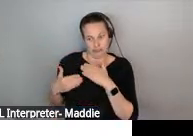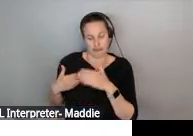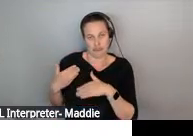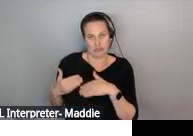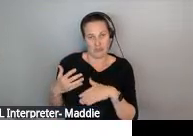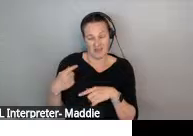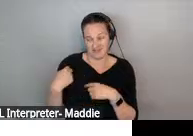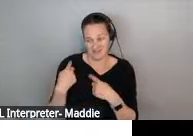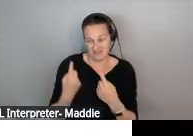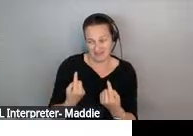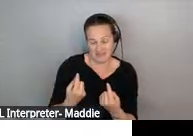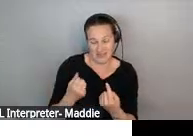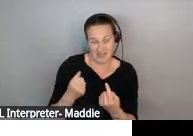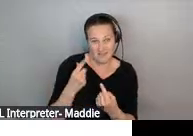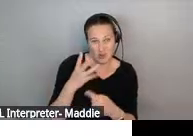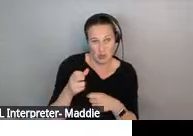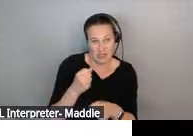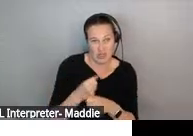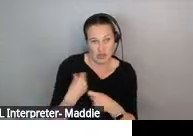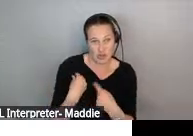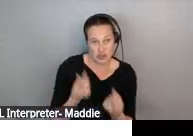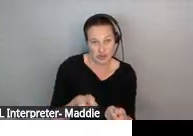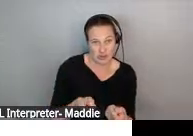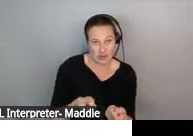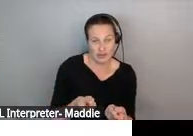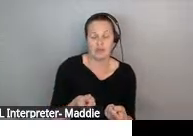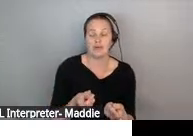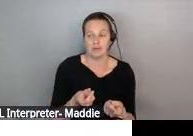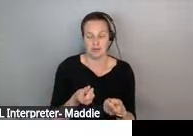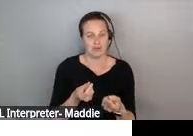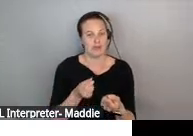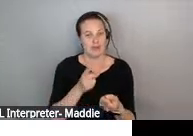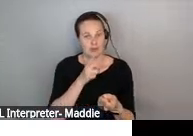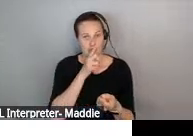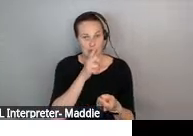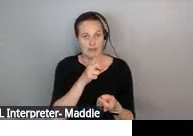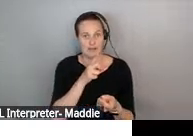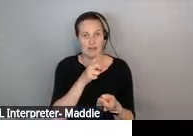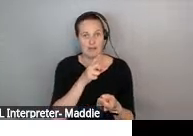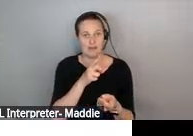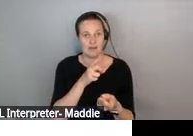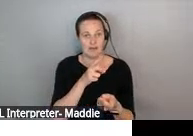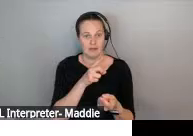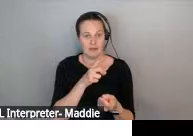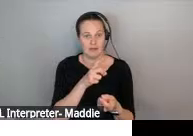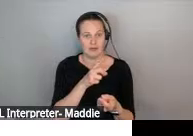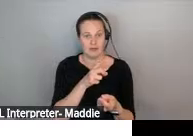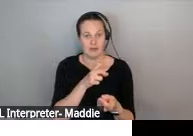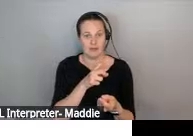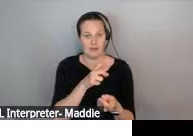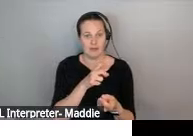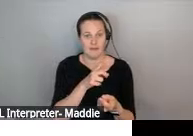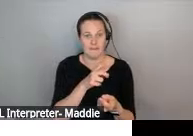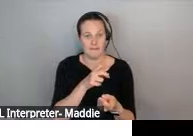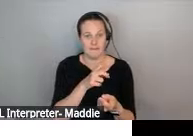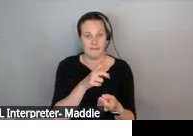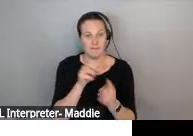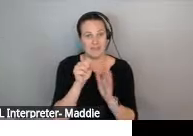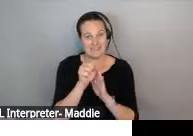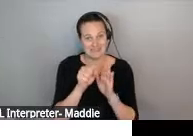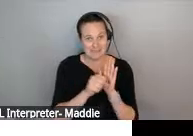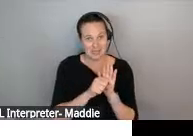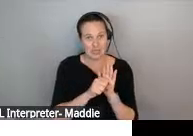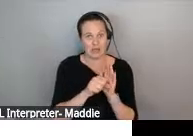last couple of years, there has been the completion of a rule for state and local